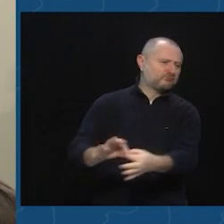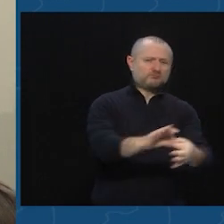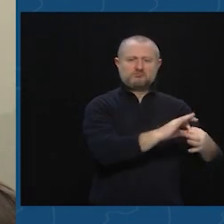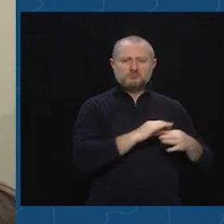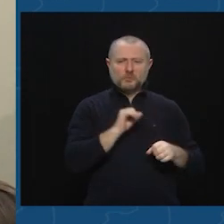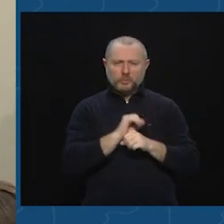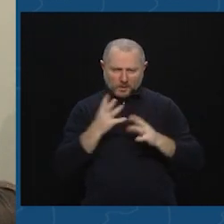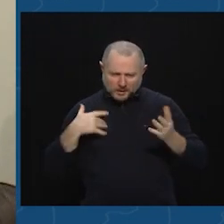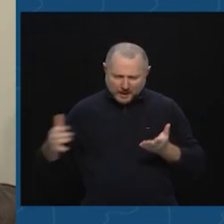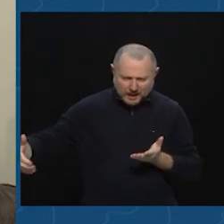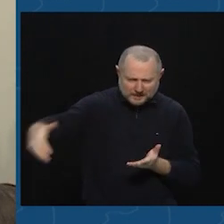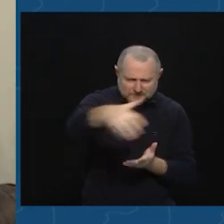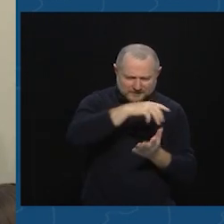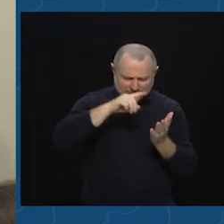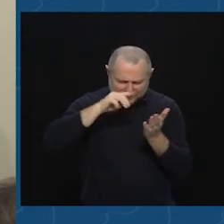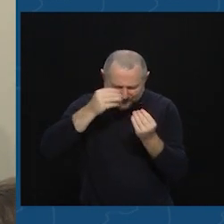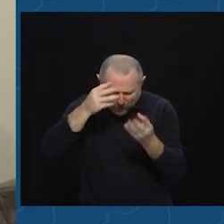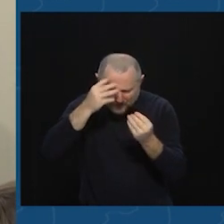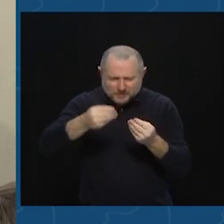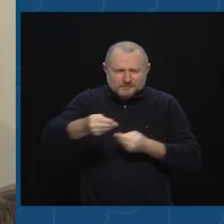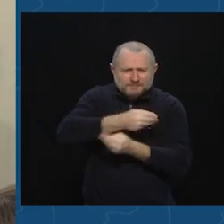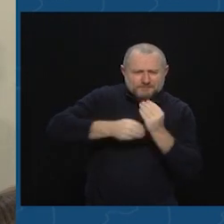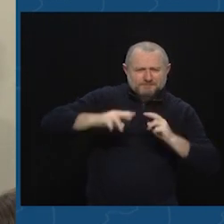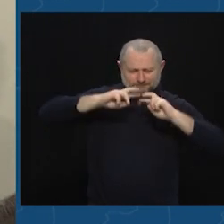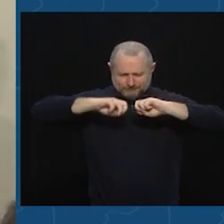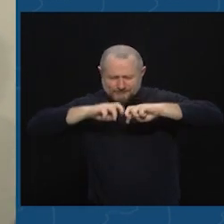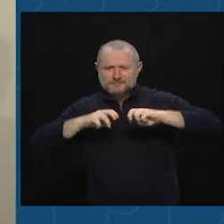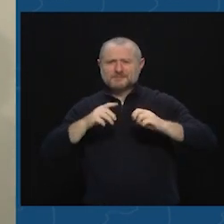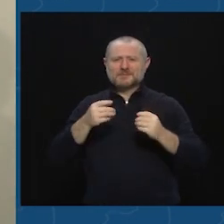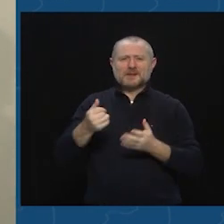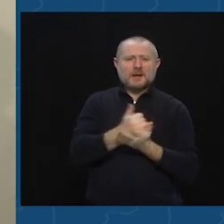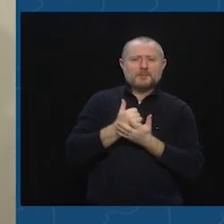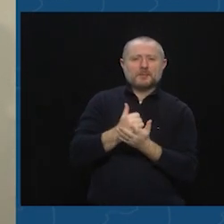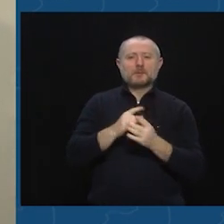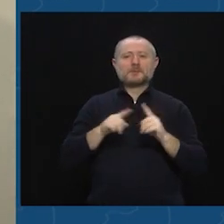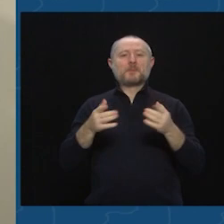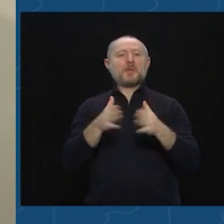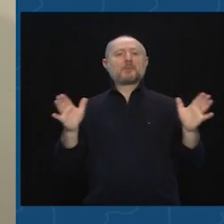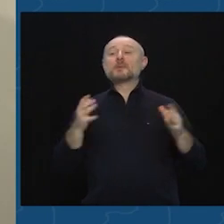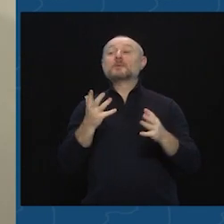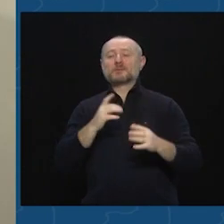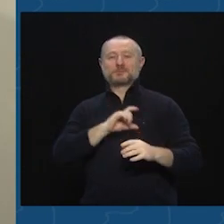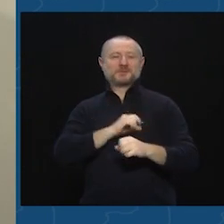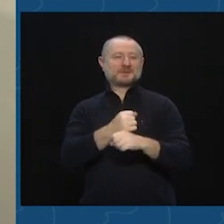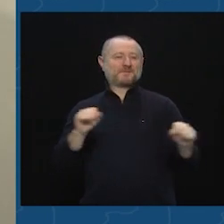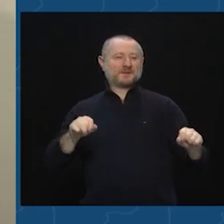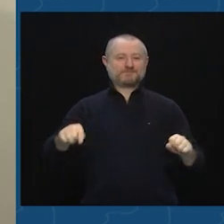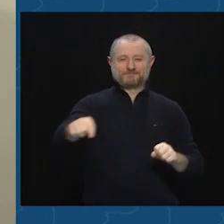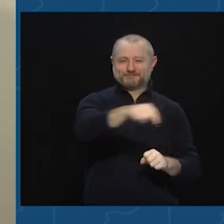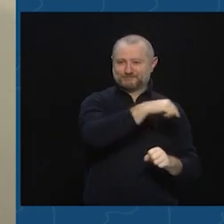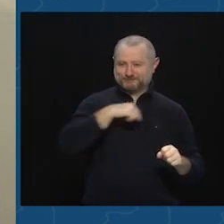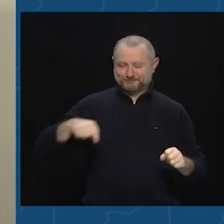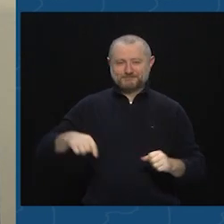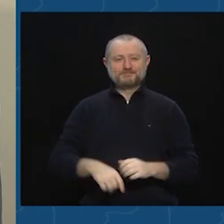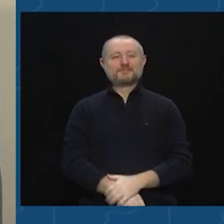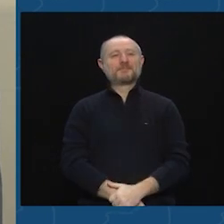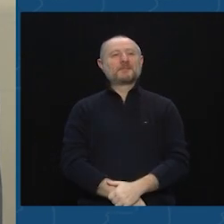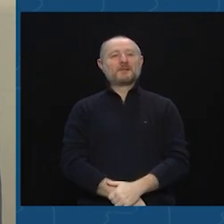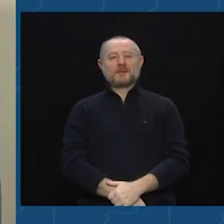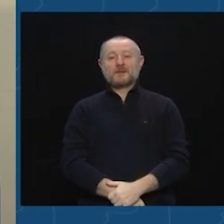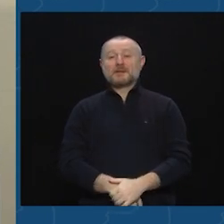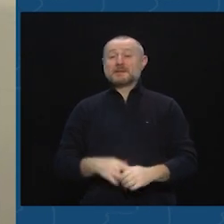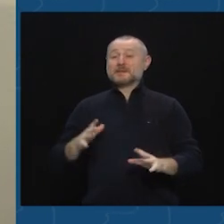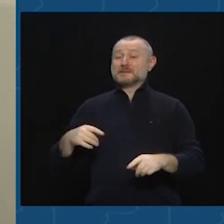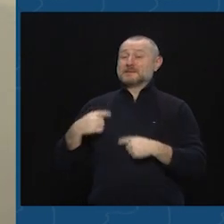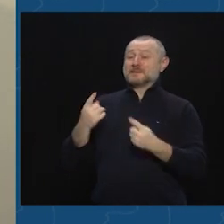that can be shared and used with other public safety agencies. In the 20 years since 9/11, we have